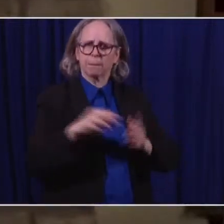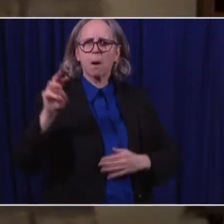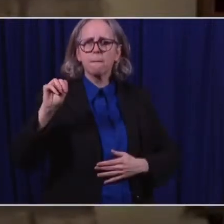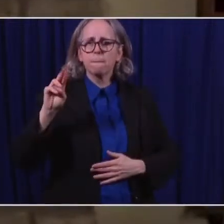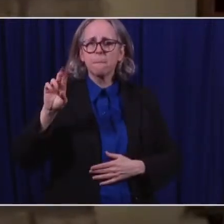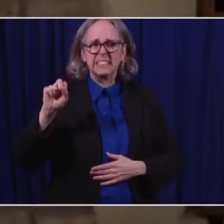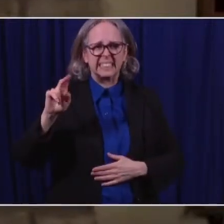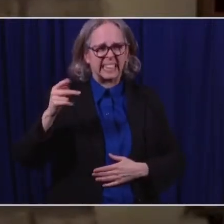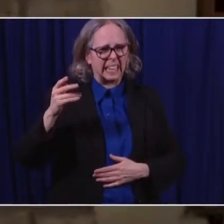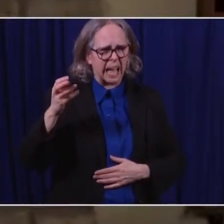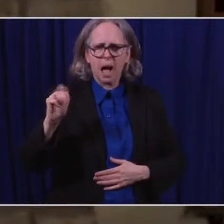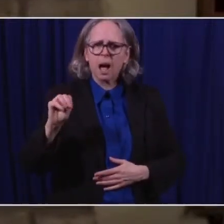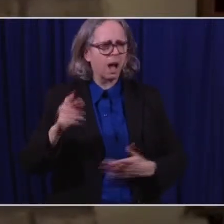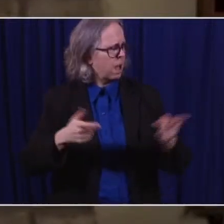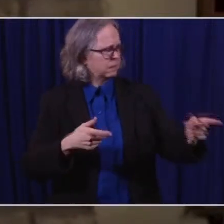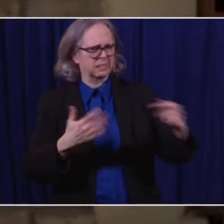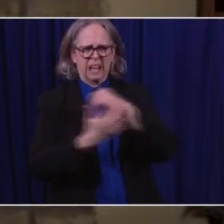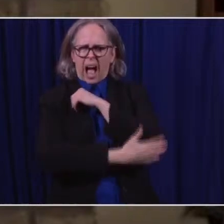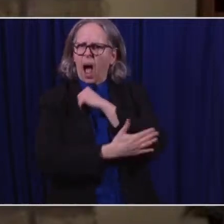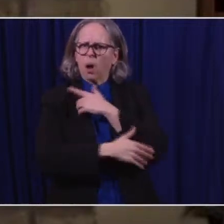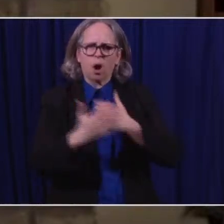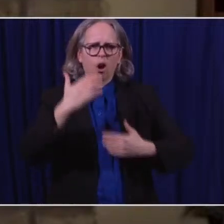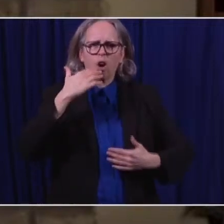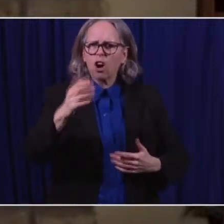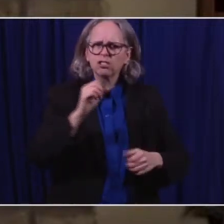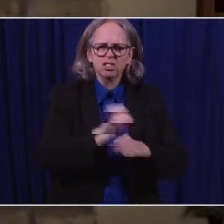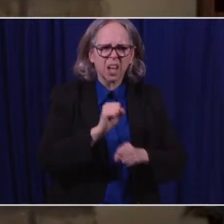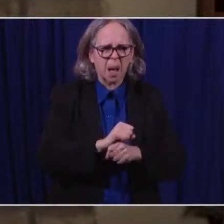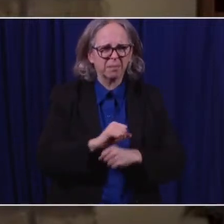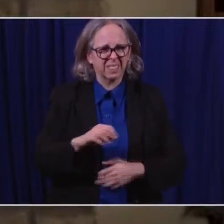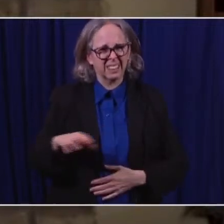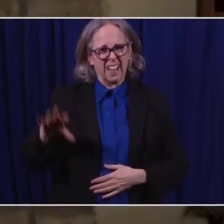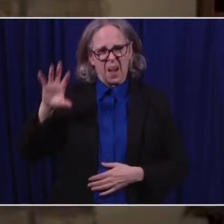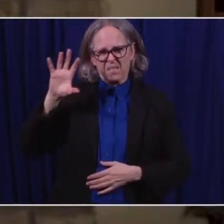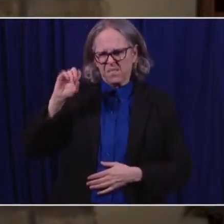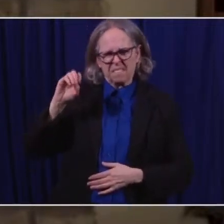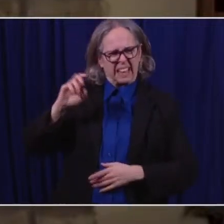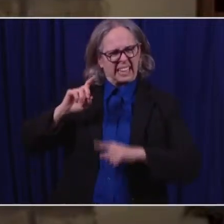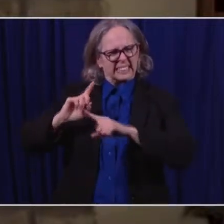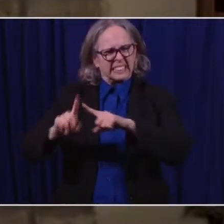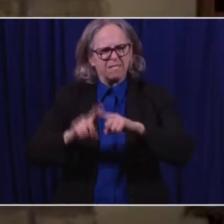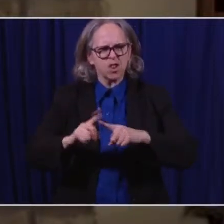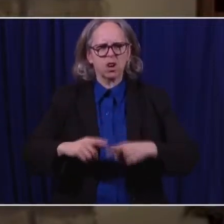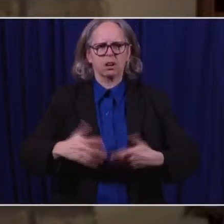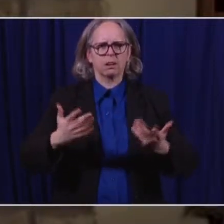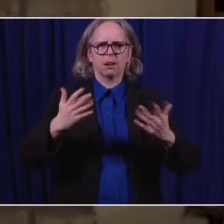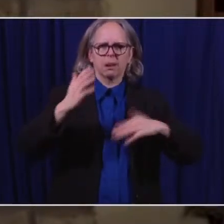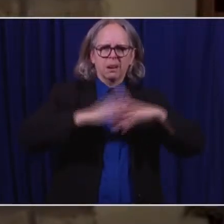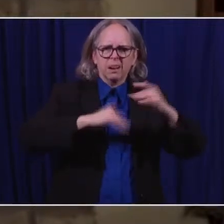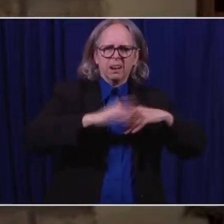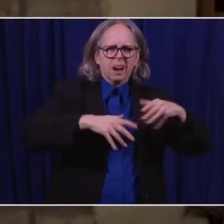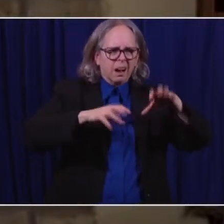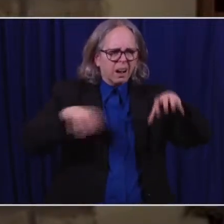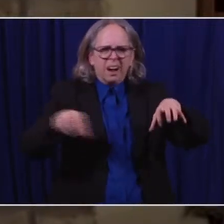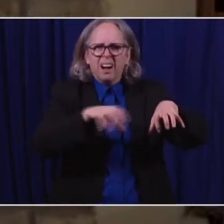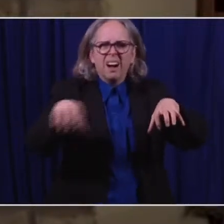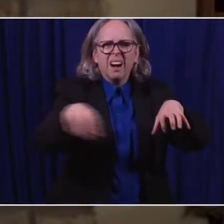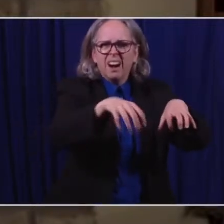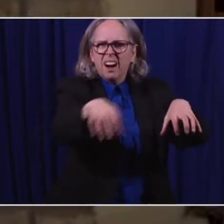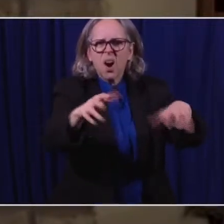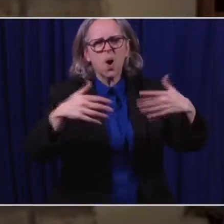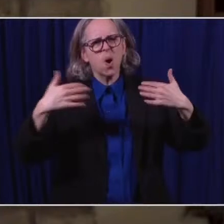they've covered 50 separate developmental disability facilities in Muskingum County.